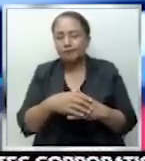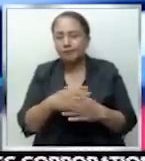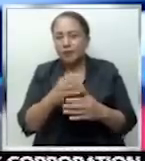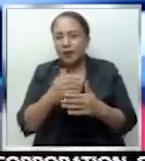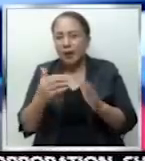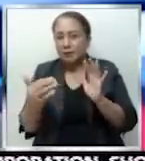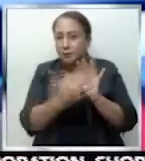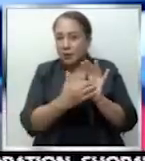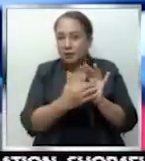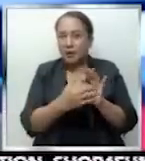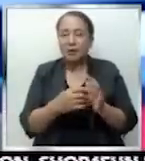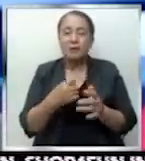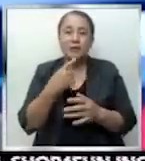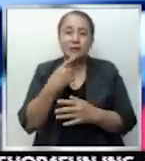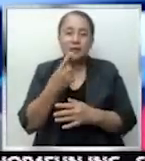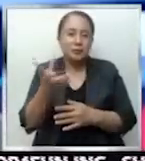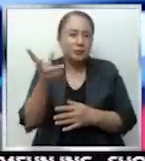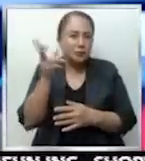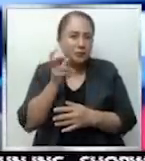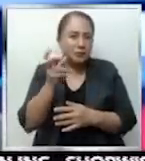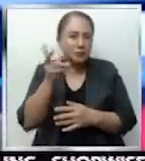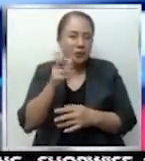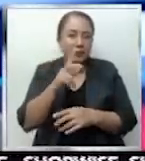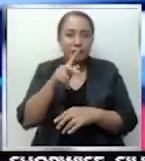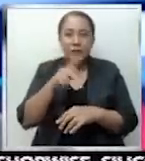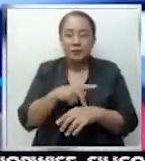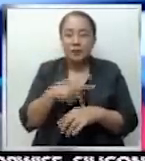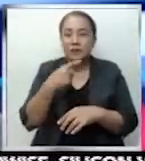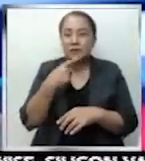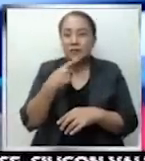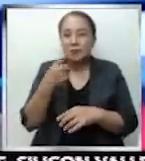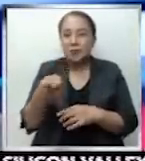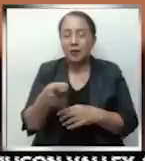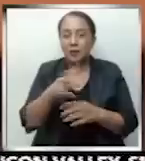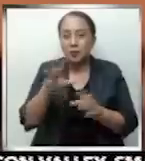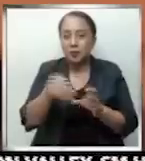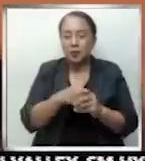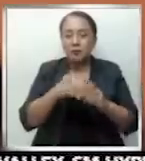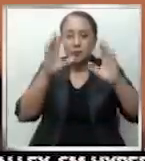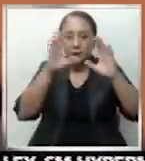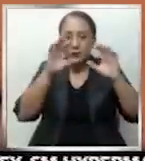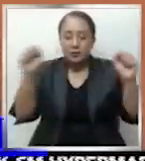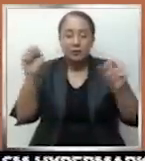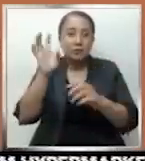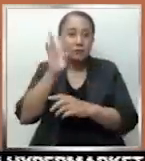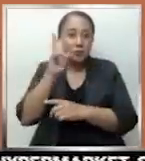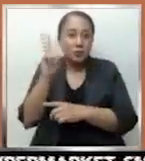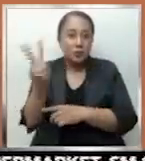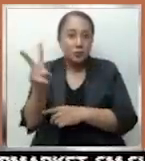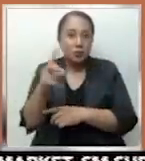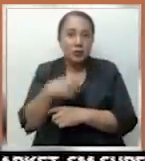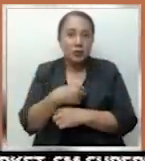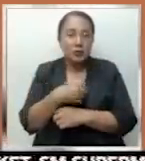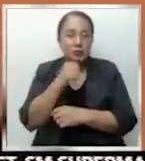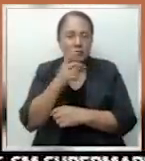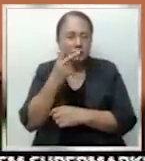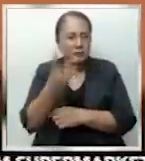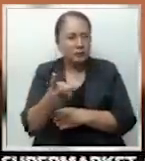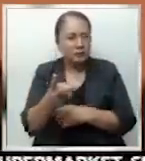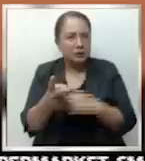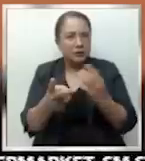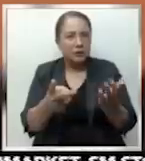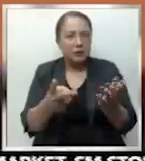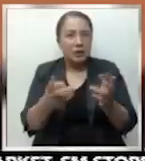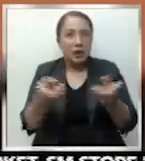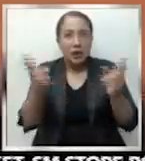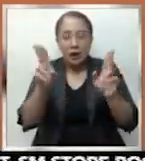I have heard Philippine officials say, including President Marcos, which is that they do not see that this incident with